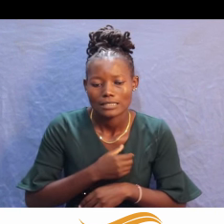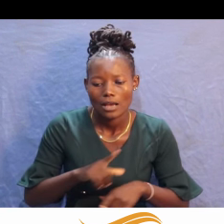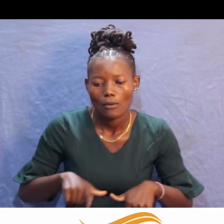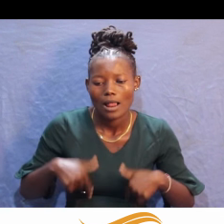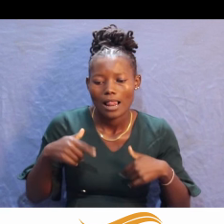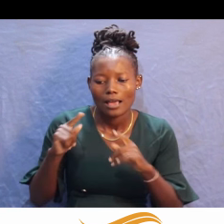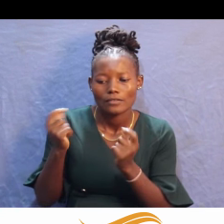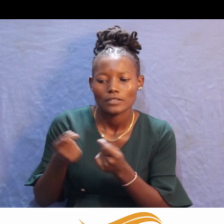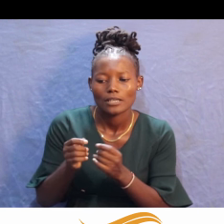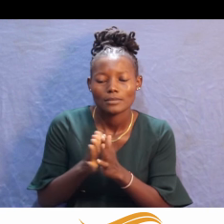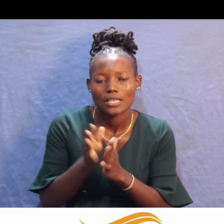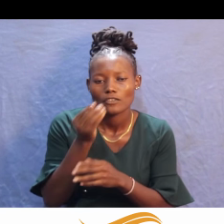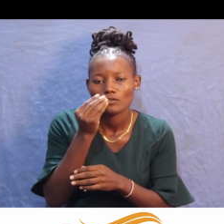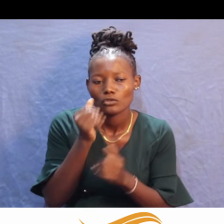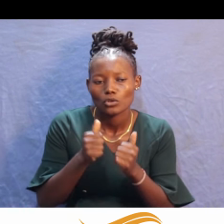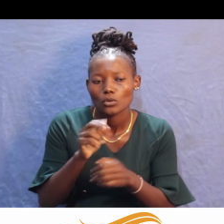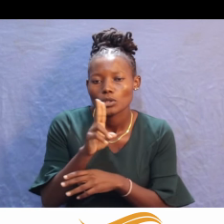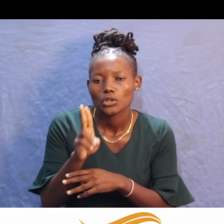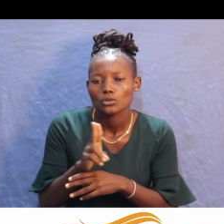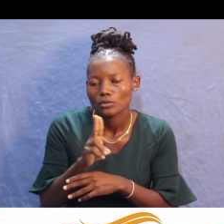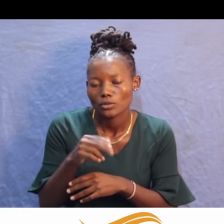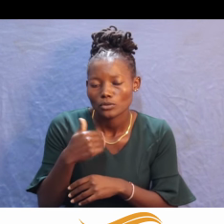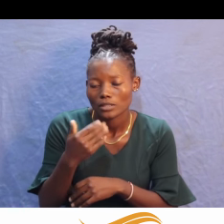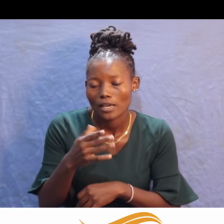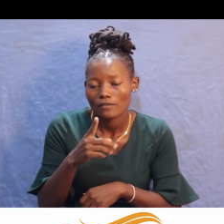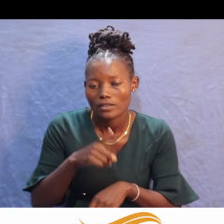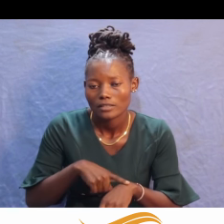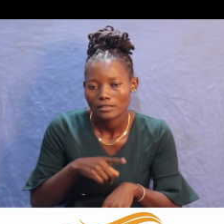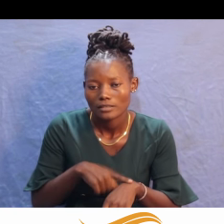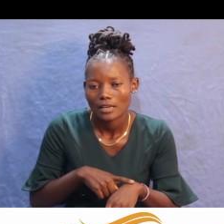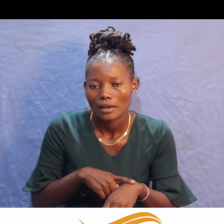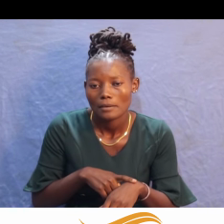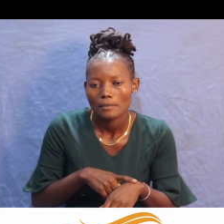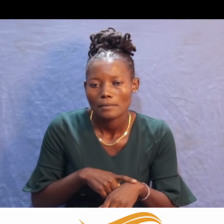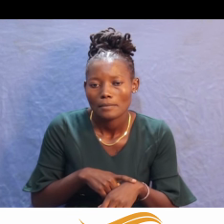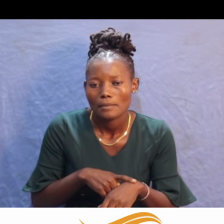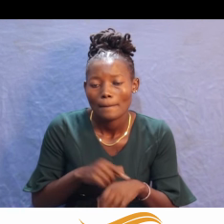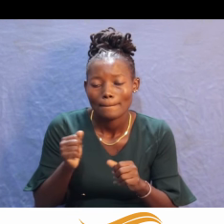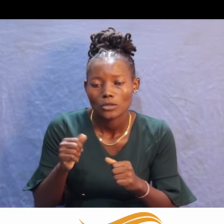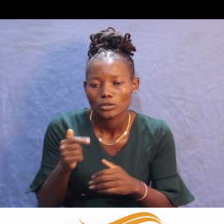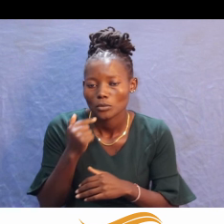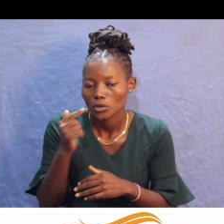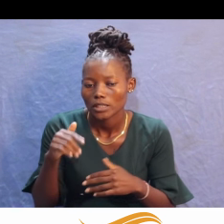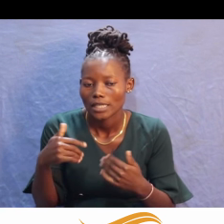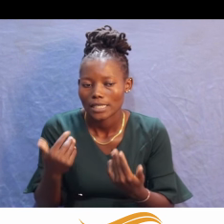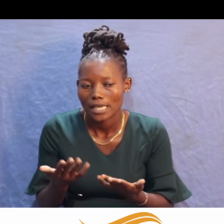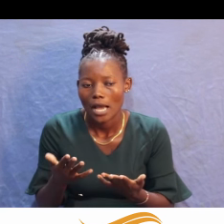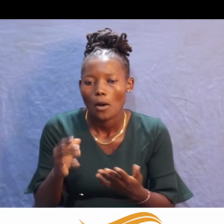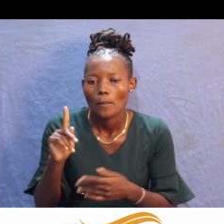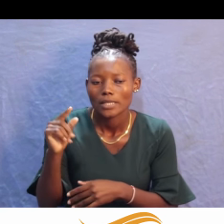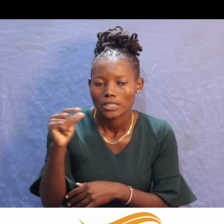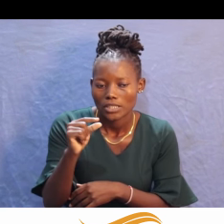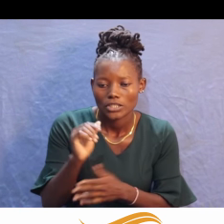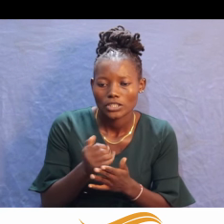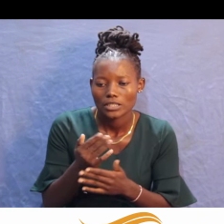of food we eat, and they all kind of play together to create someone who may or may not be obese. And here's